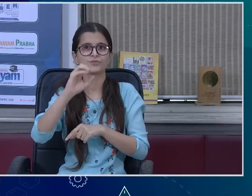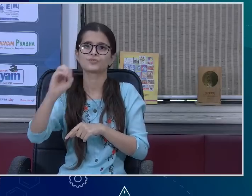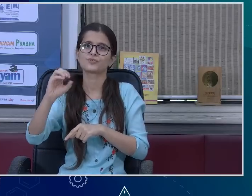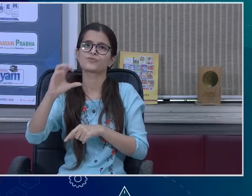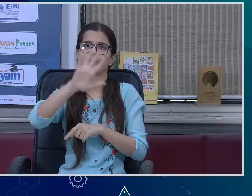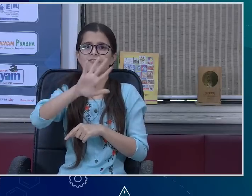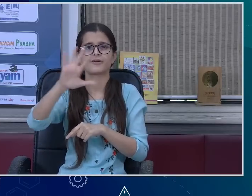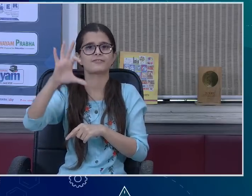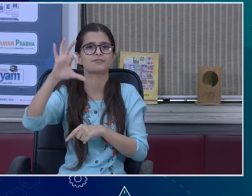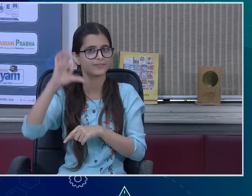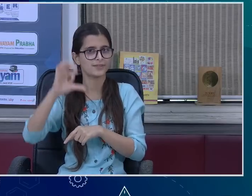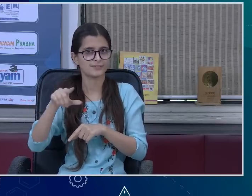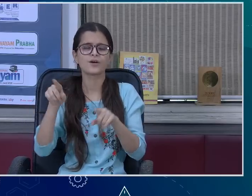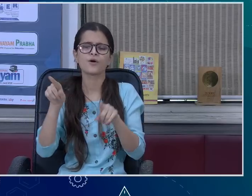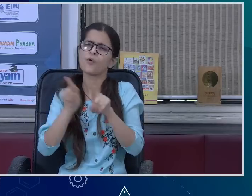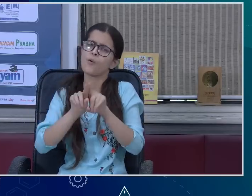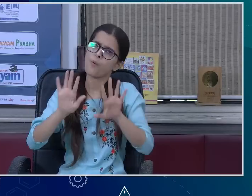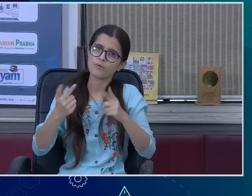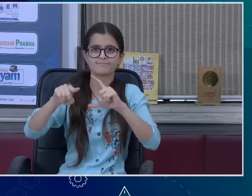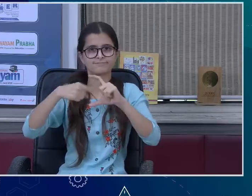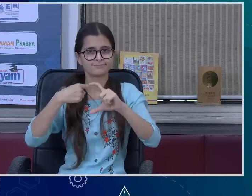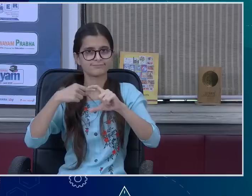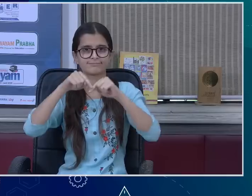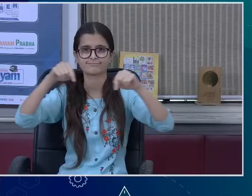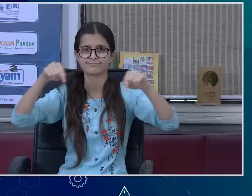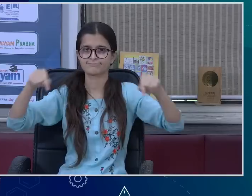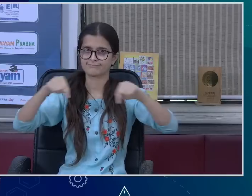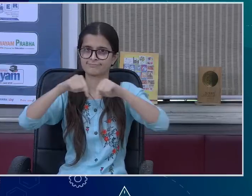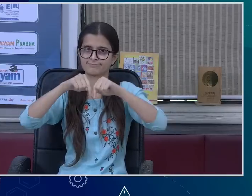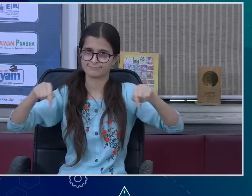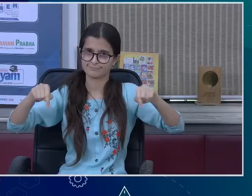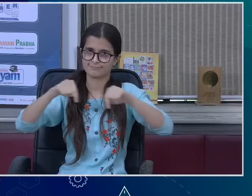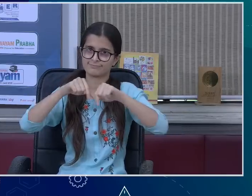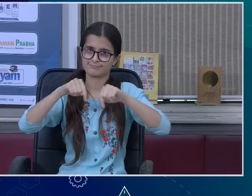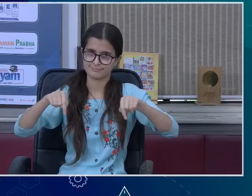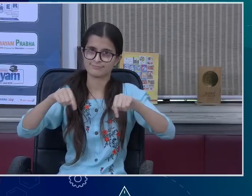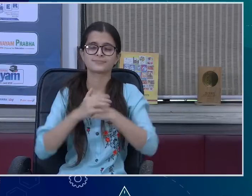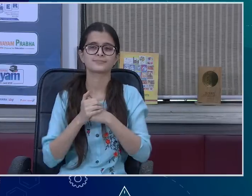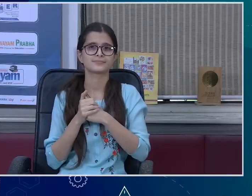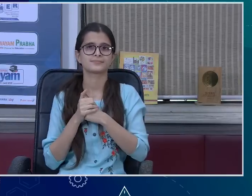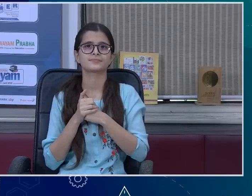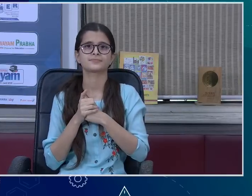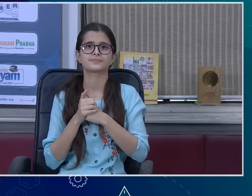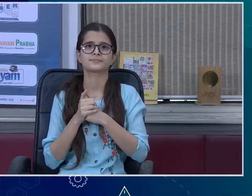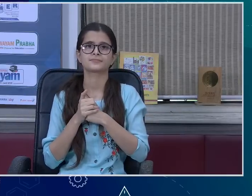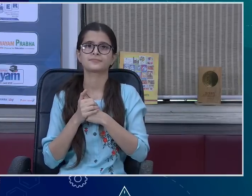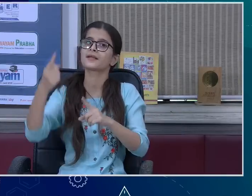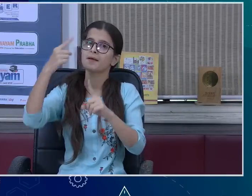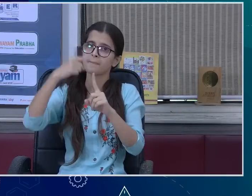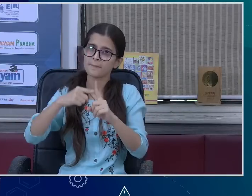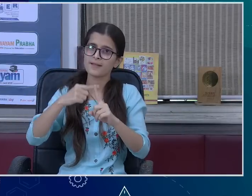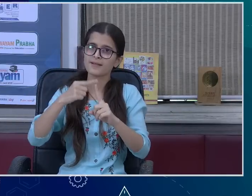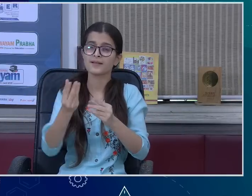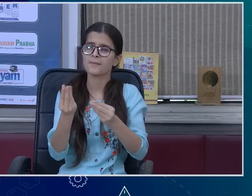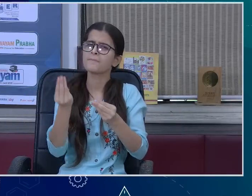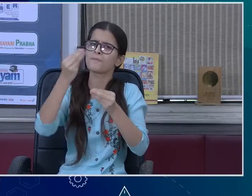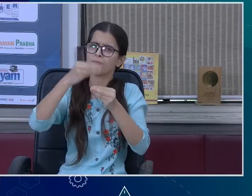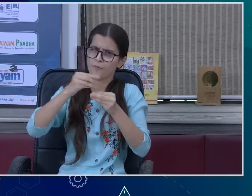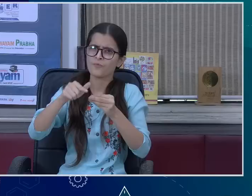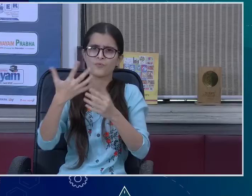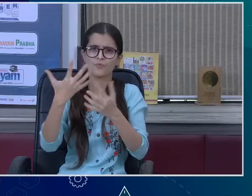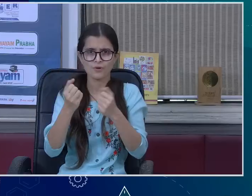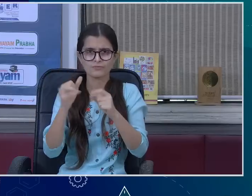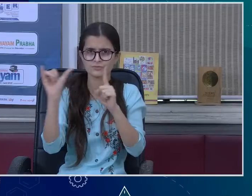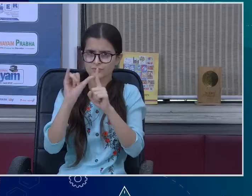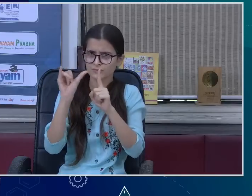8800440559. You can also reach to us via email. Email address is being flashed over your television screen. Also, there is one more medium, that is our